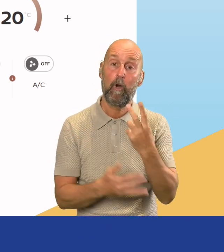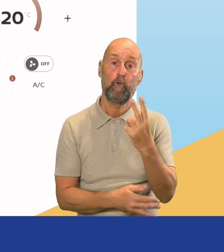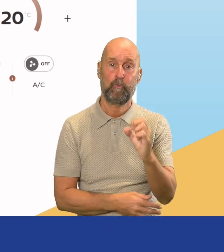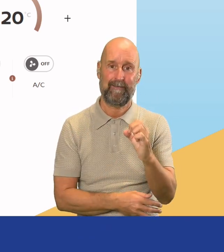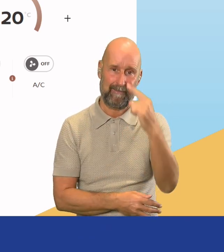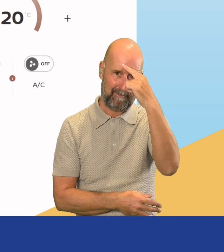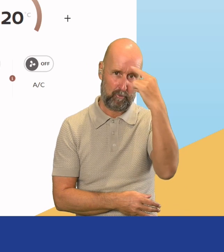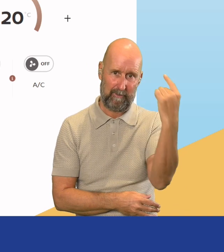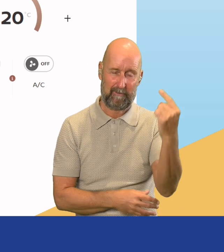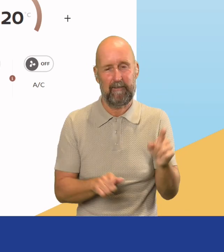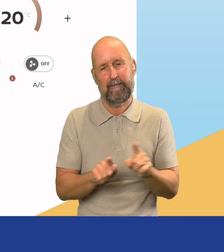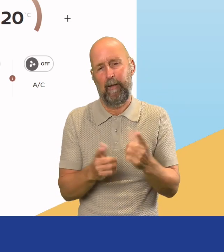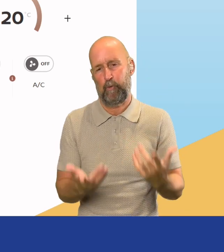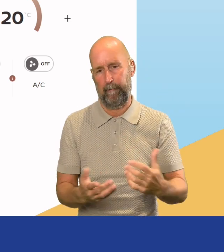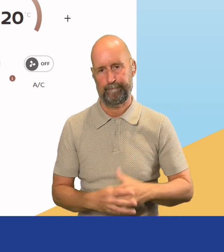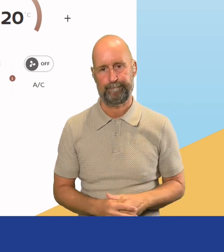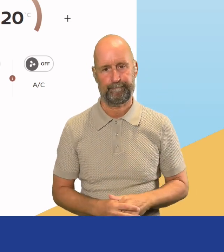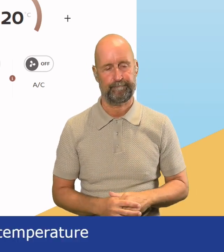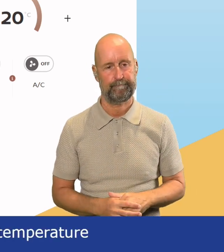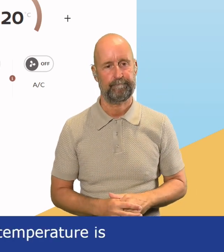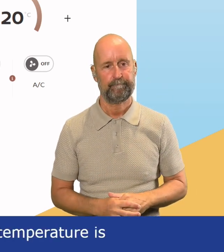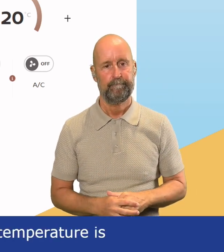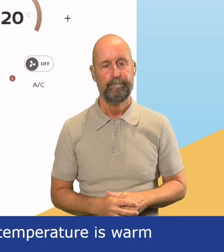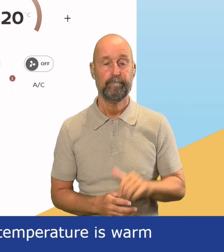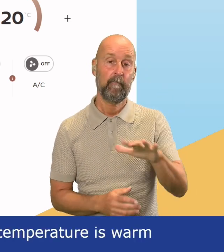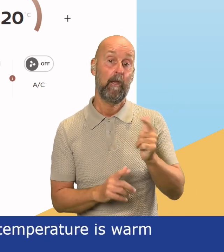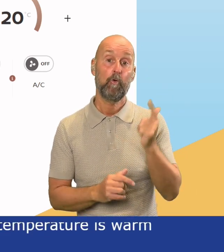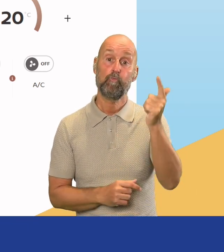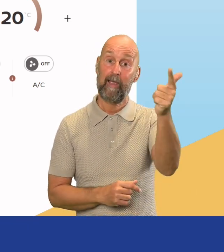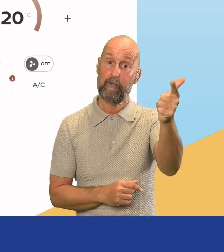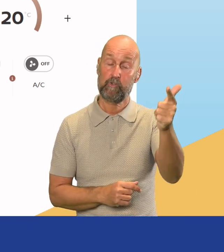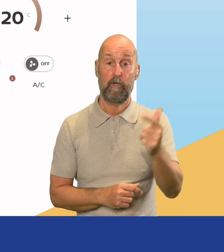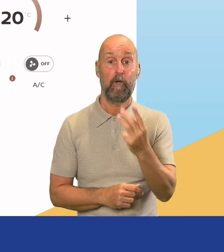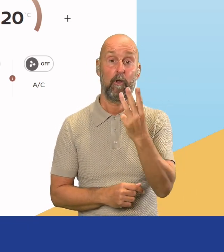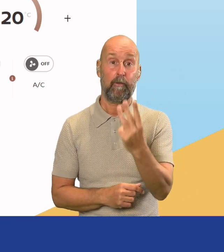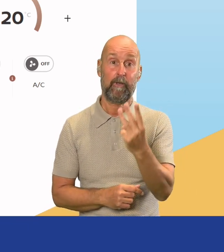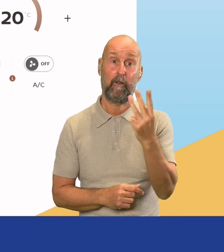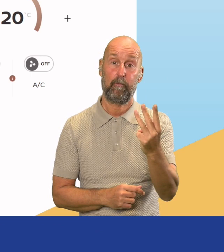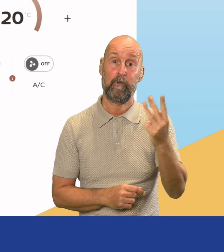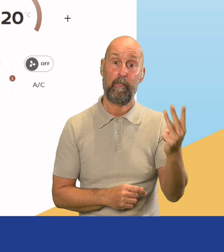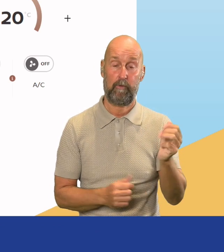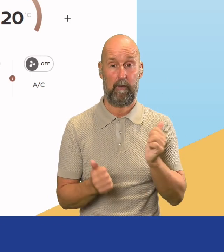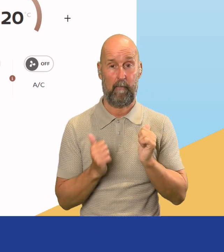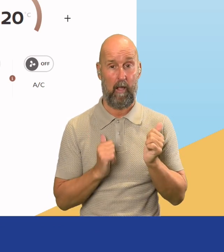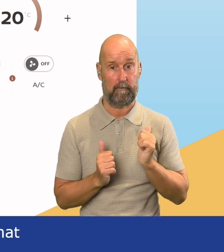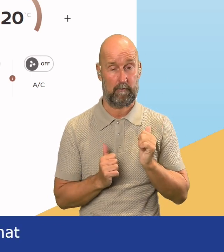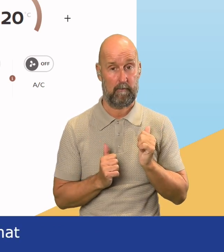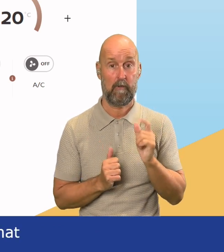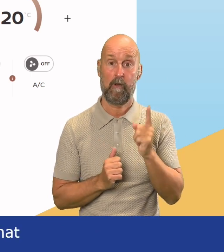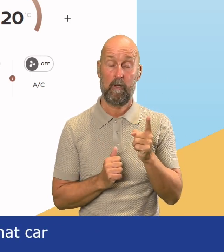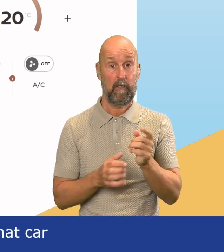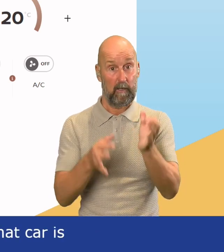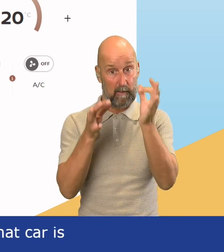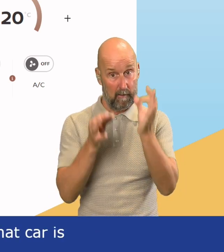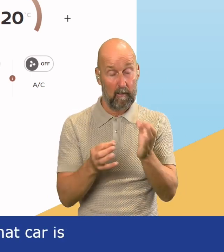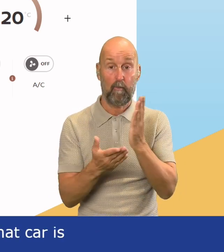It's about the temperature of today. The estimated range on that car is 333 miles. That's pretty much exactly what we